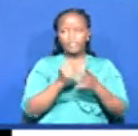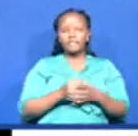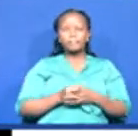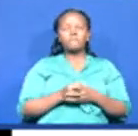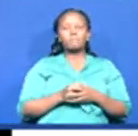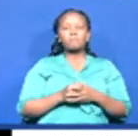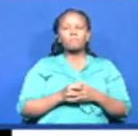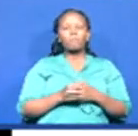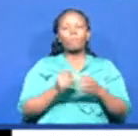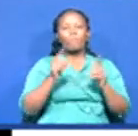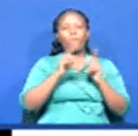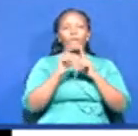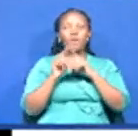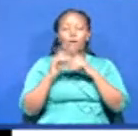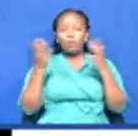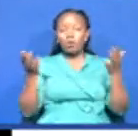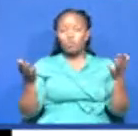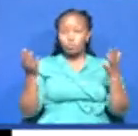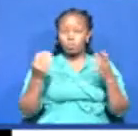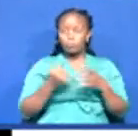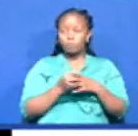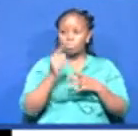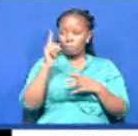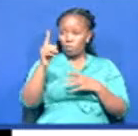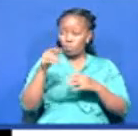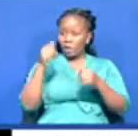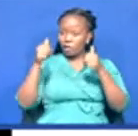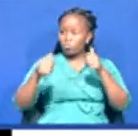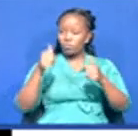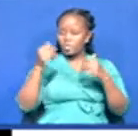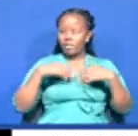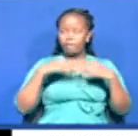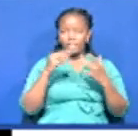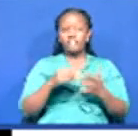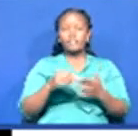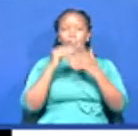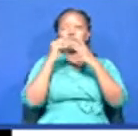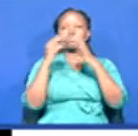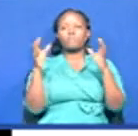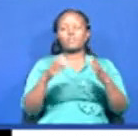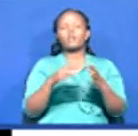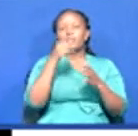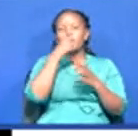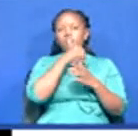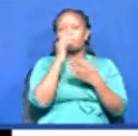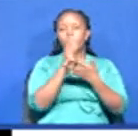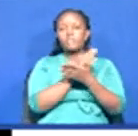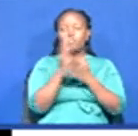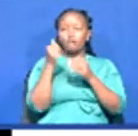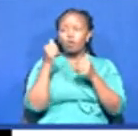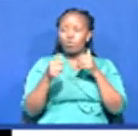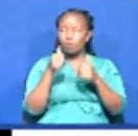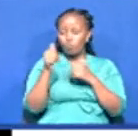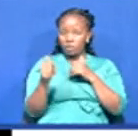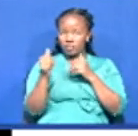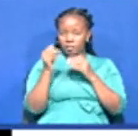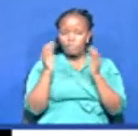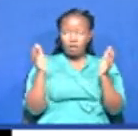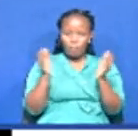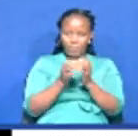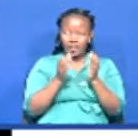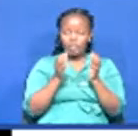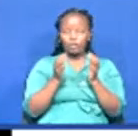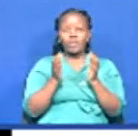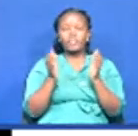And one that is on a special category as private sector is the Micro and Small